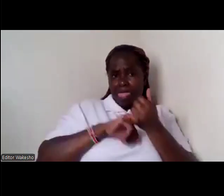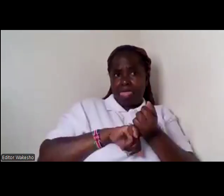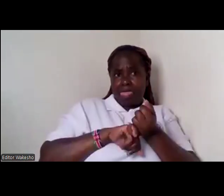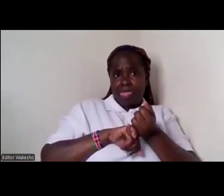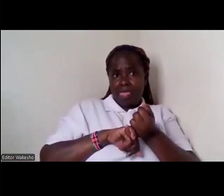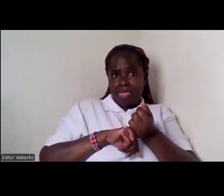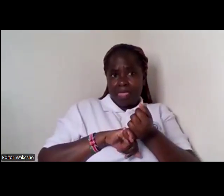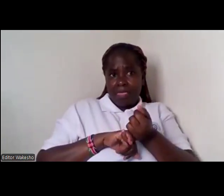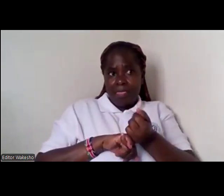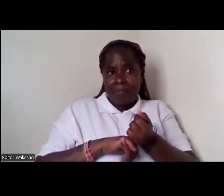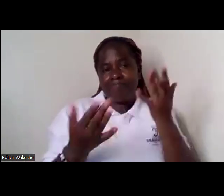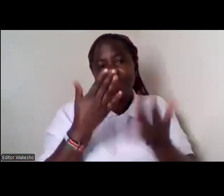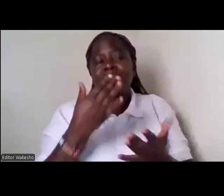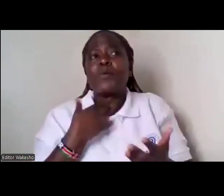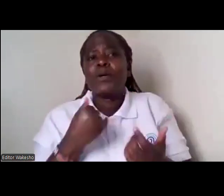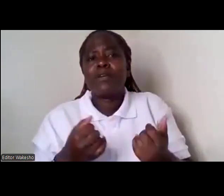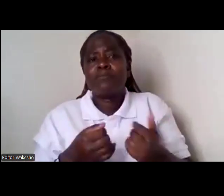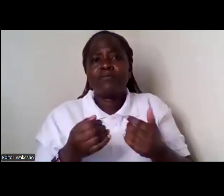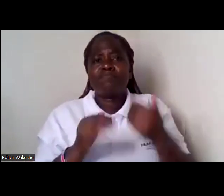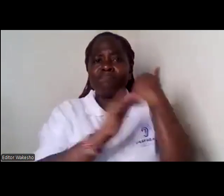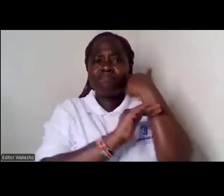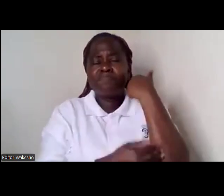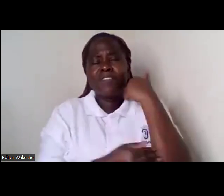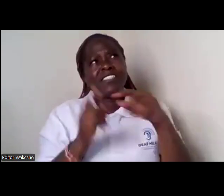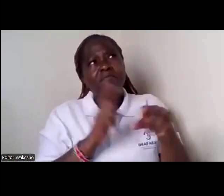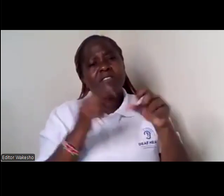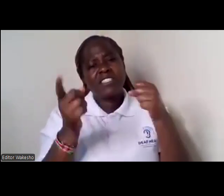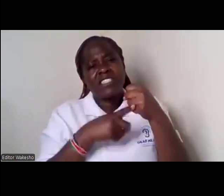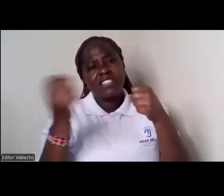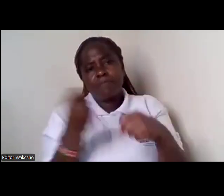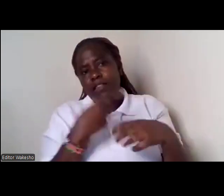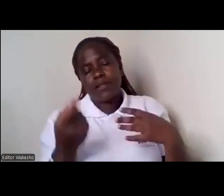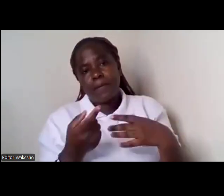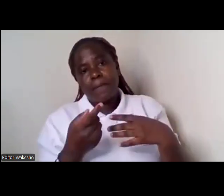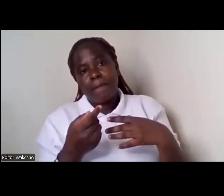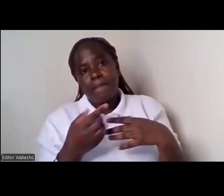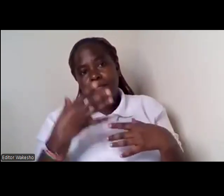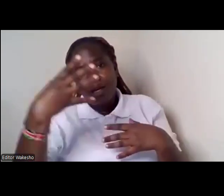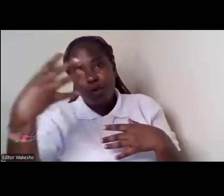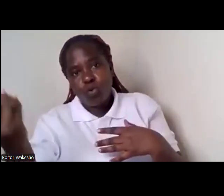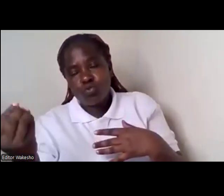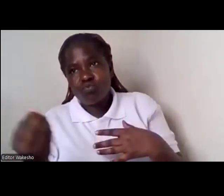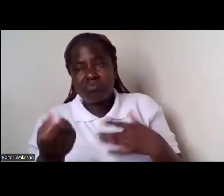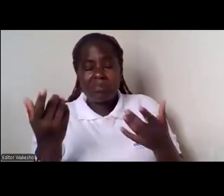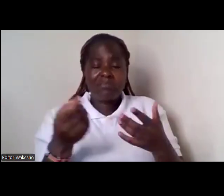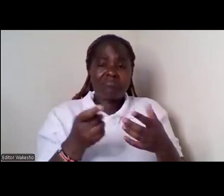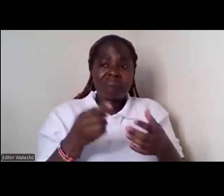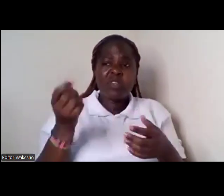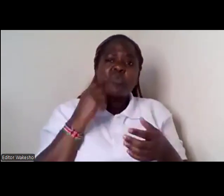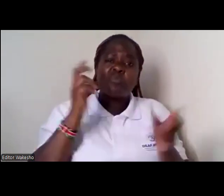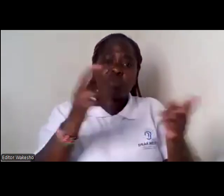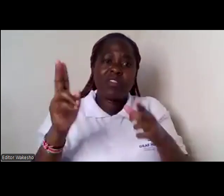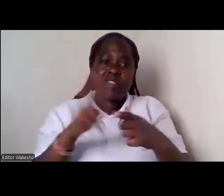and maybe they wanted to get pregnant after 6 months. They went over the counter and got the 3-monthly